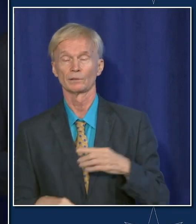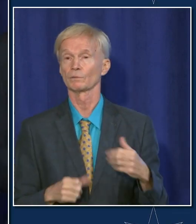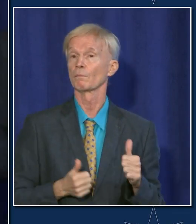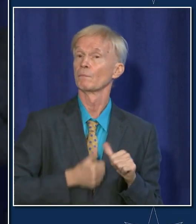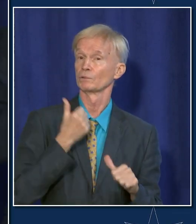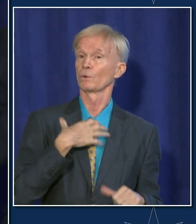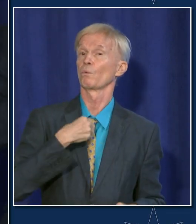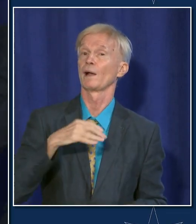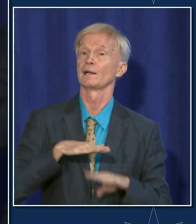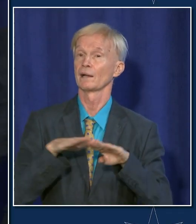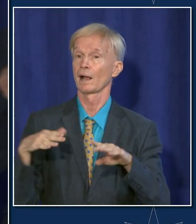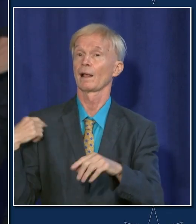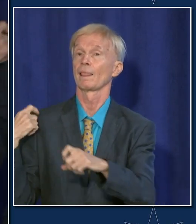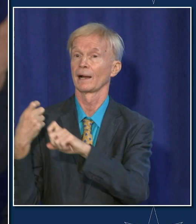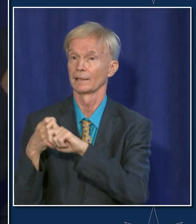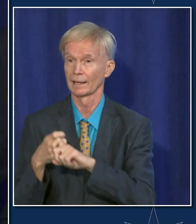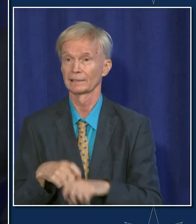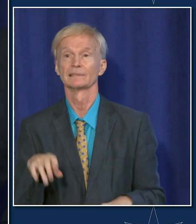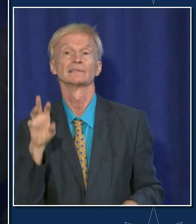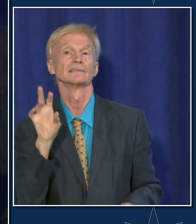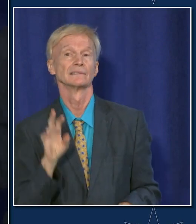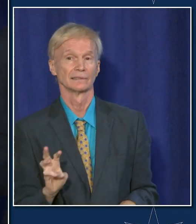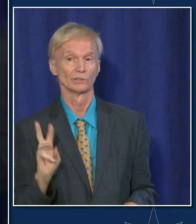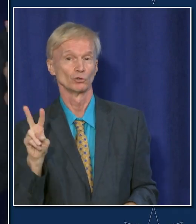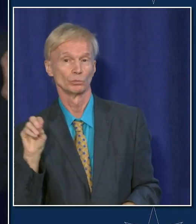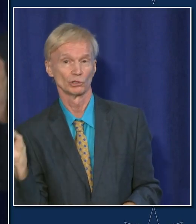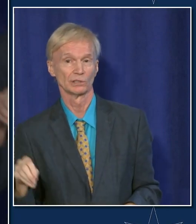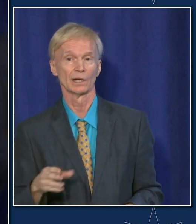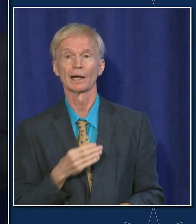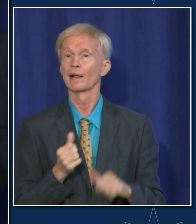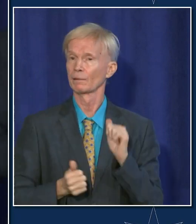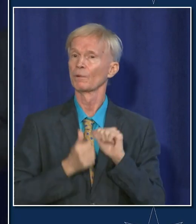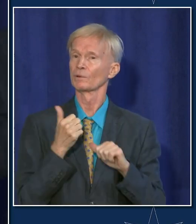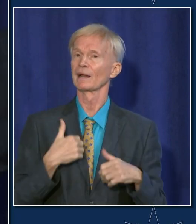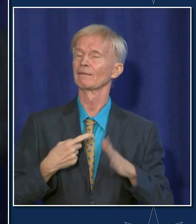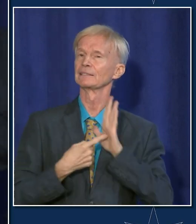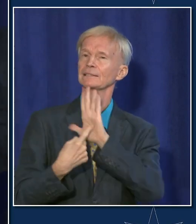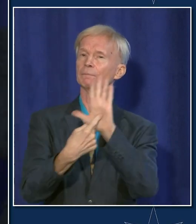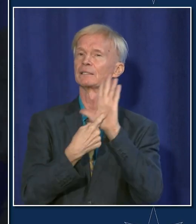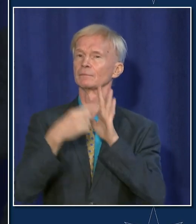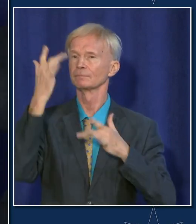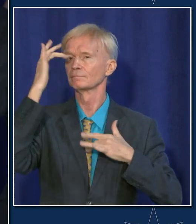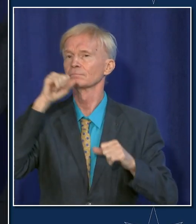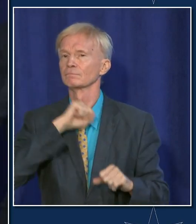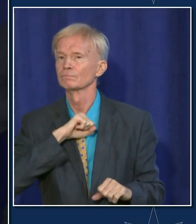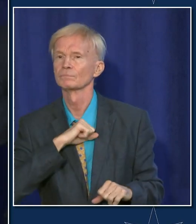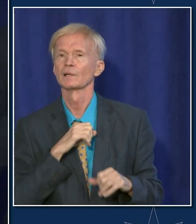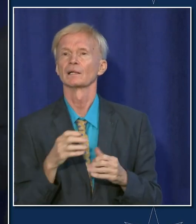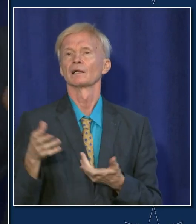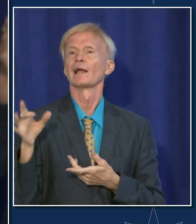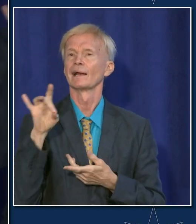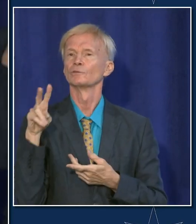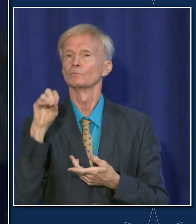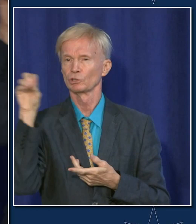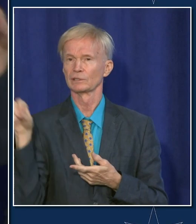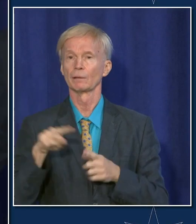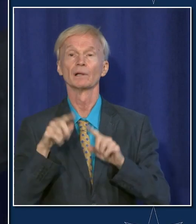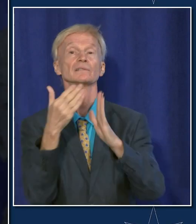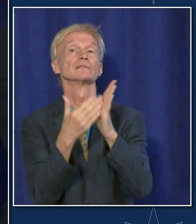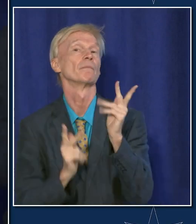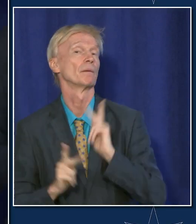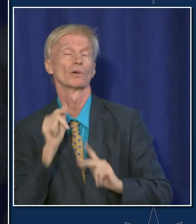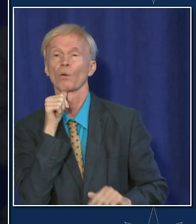were white, non-Latinx, 62% of them. And the majority had symptoms, 82% of them, although we did have some folks who were